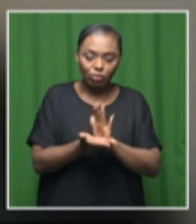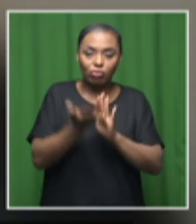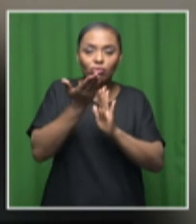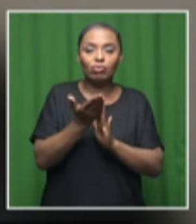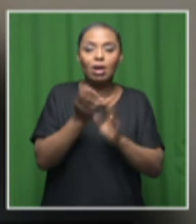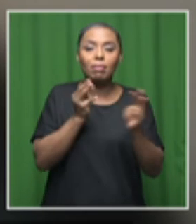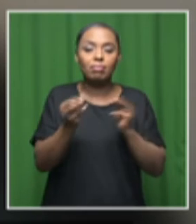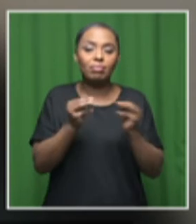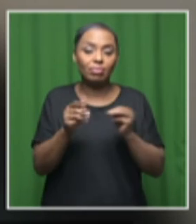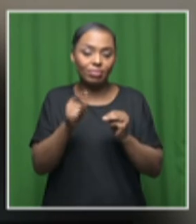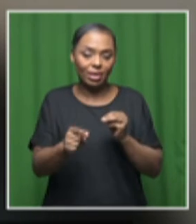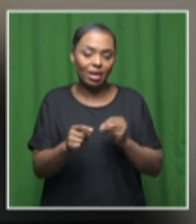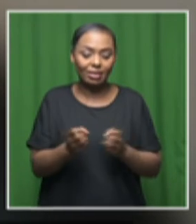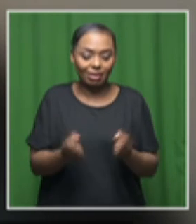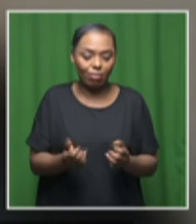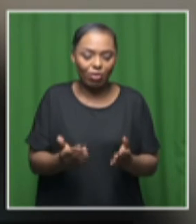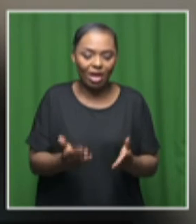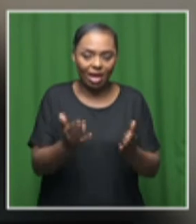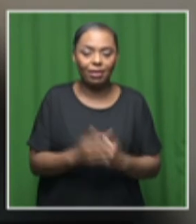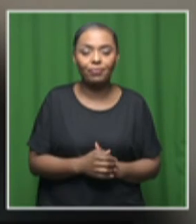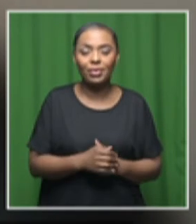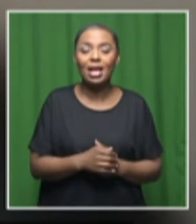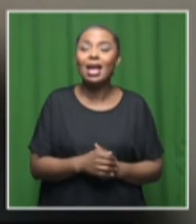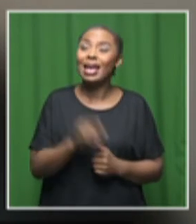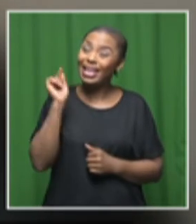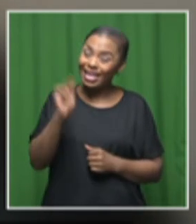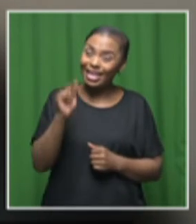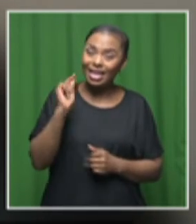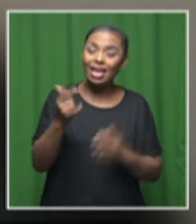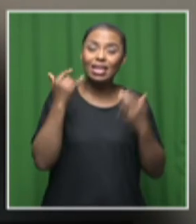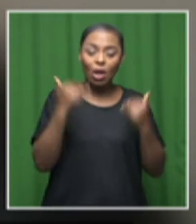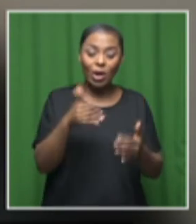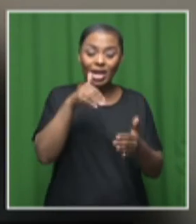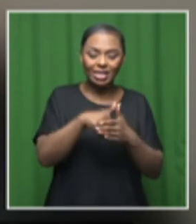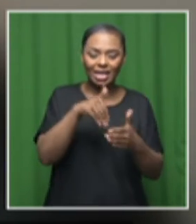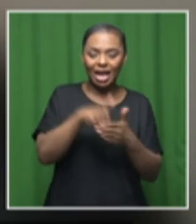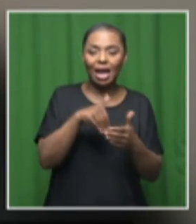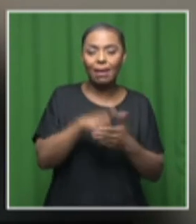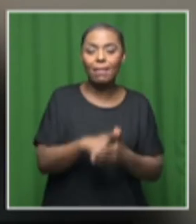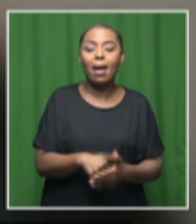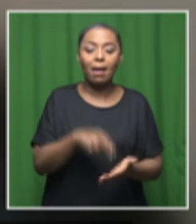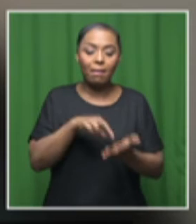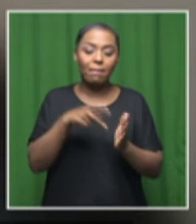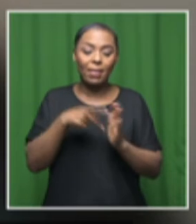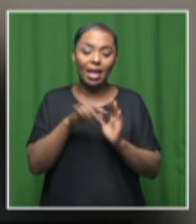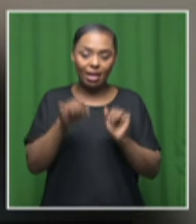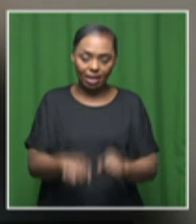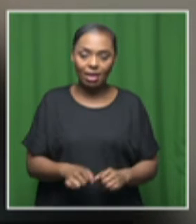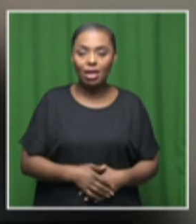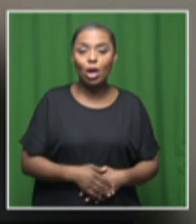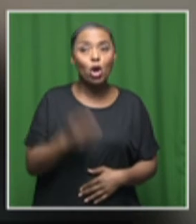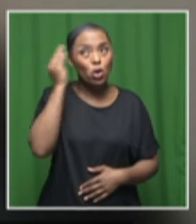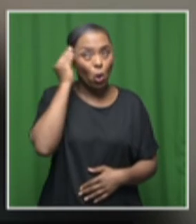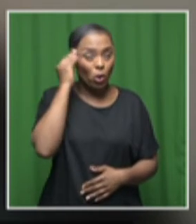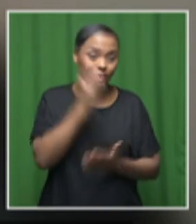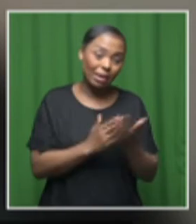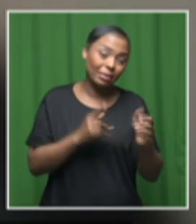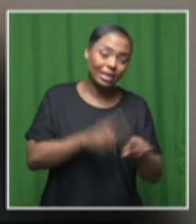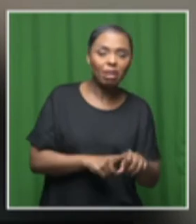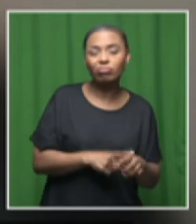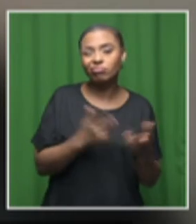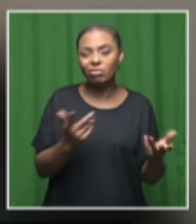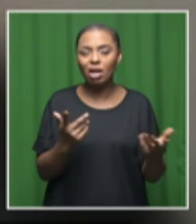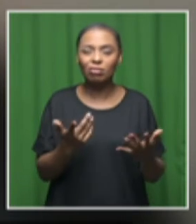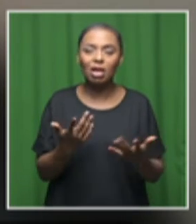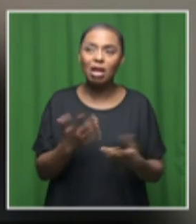towards the reservoirs, etc. So this should be an interim plan. And we know that sometimes if we